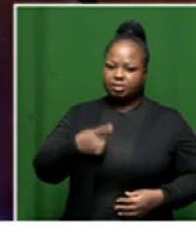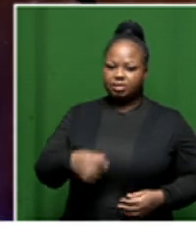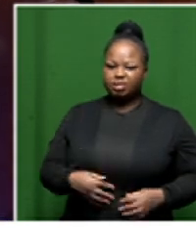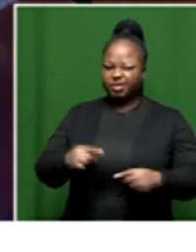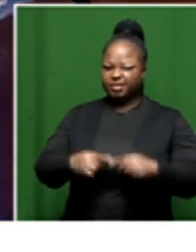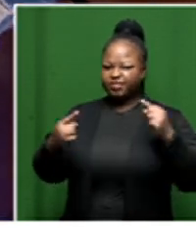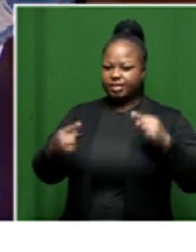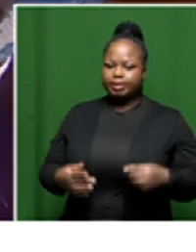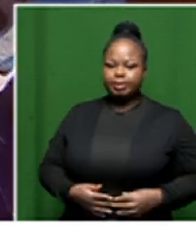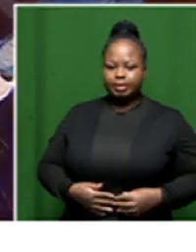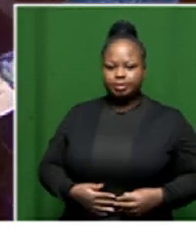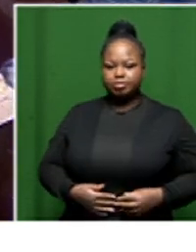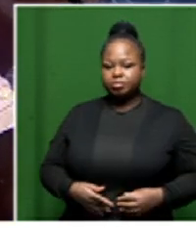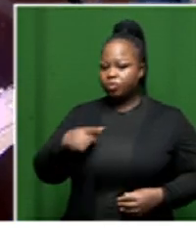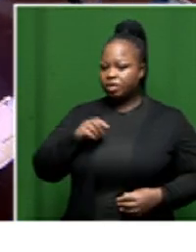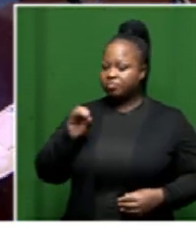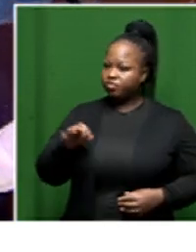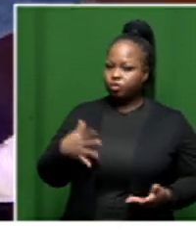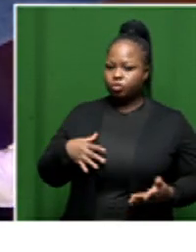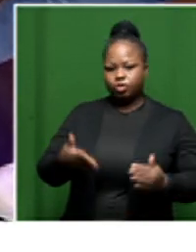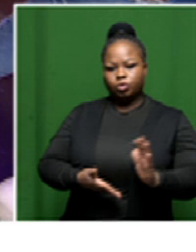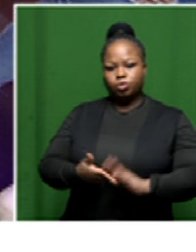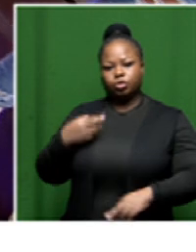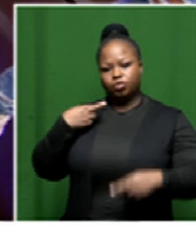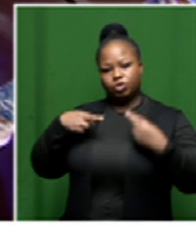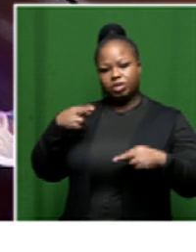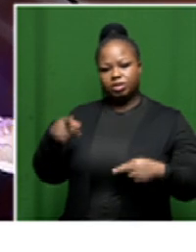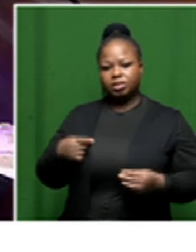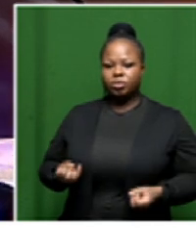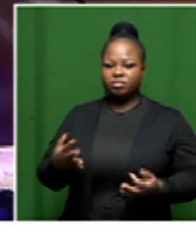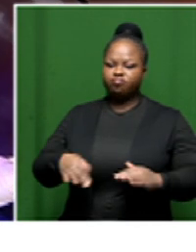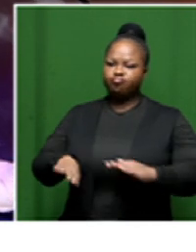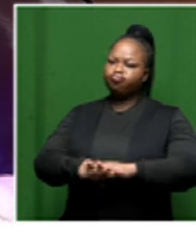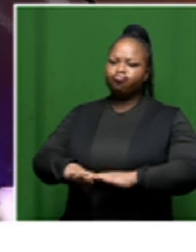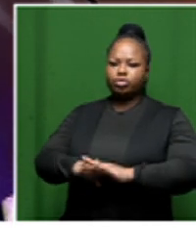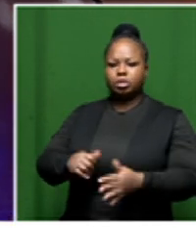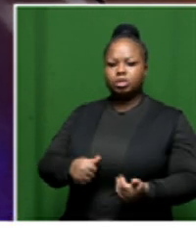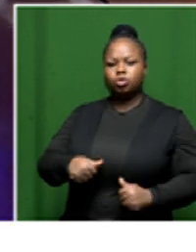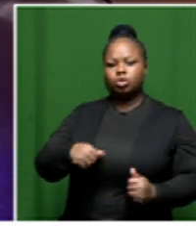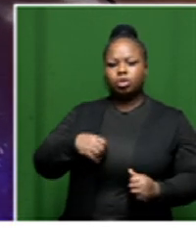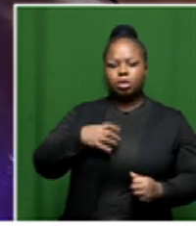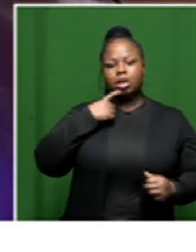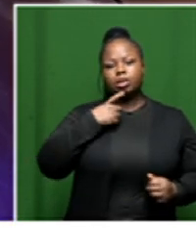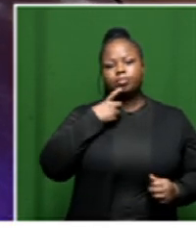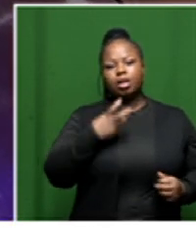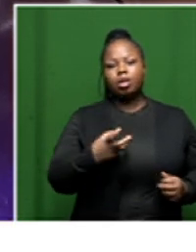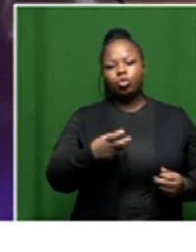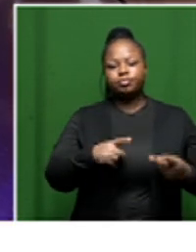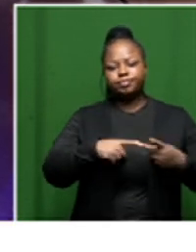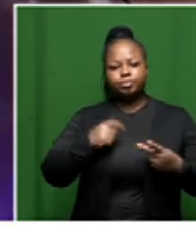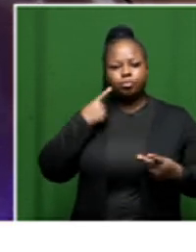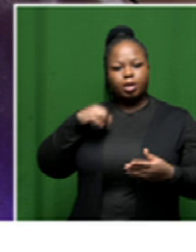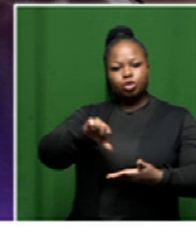I mean, if you were to go to a restaurant outlet, they'll give you a basic lemon butter sauce. So we pride ourselves with our